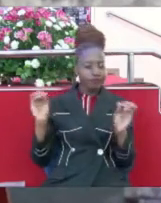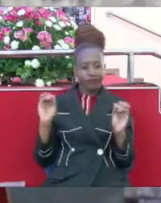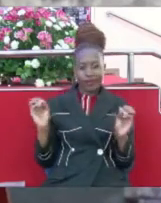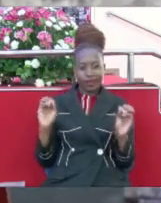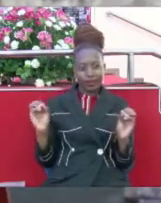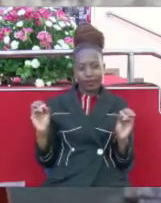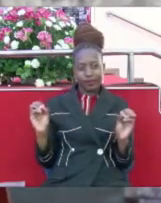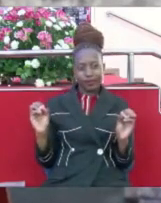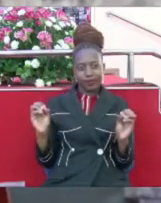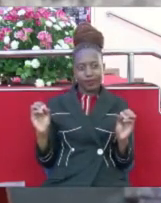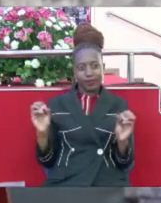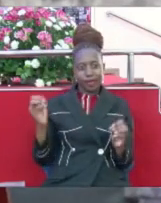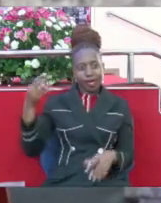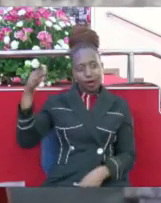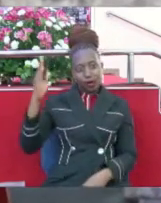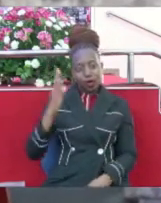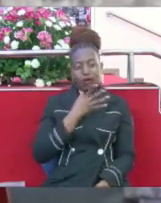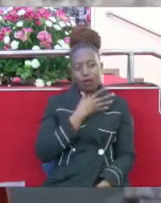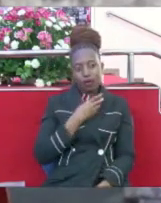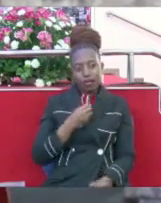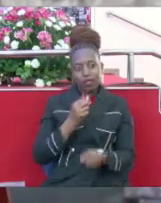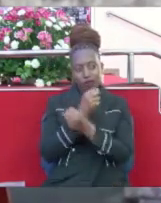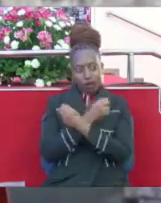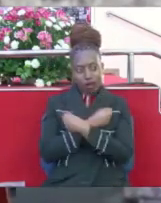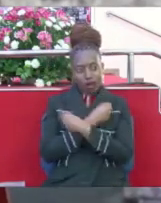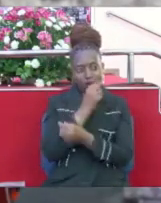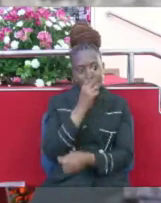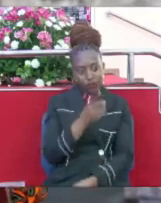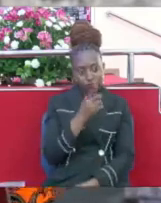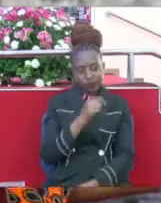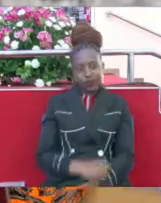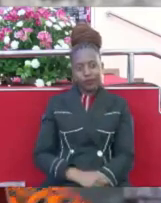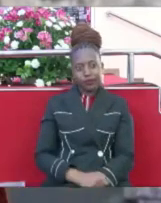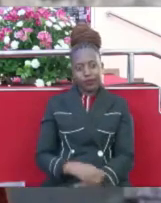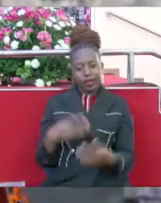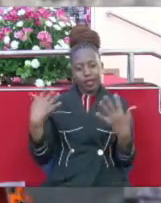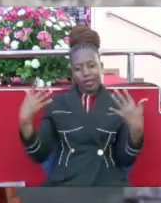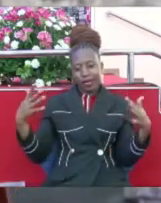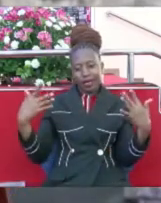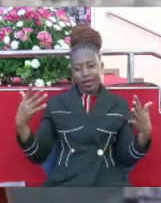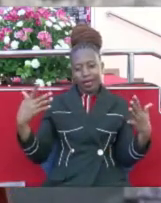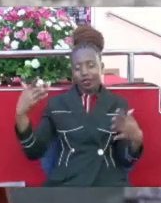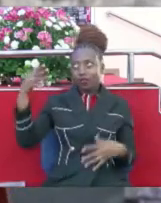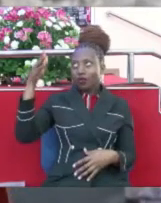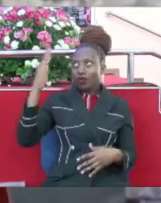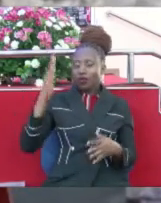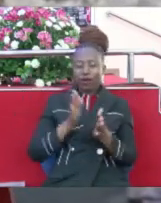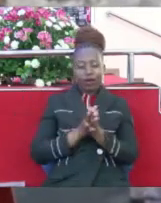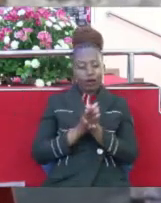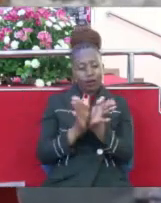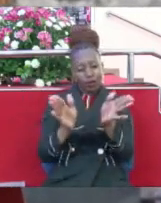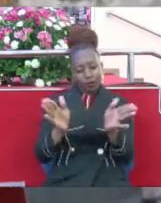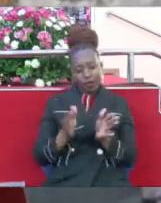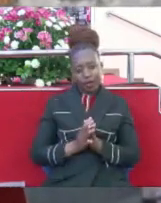God wants to love on you. His hands are open. He knows you